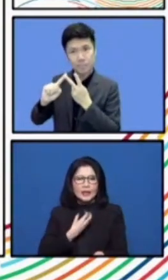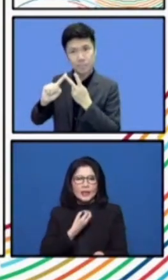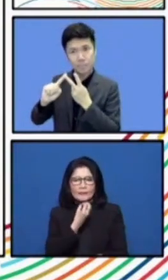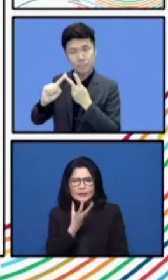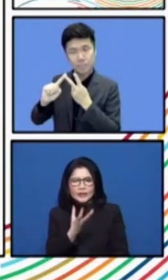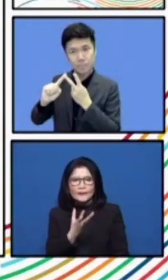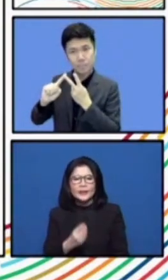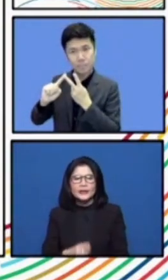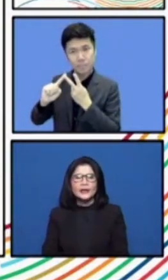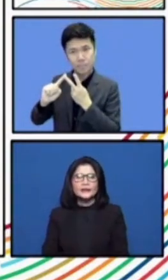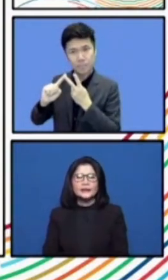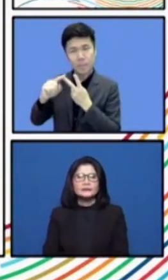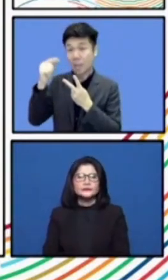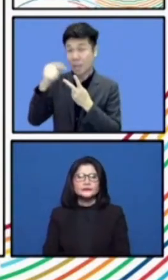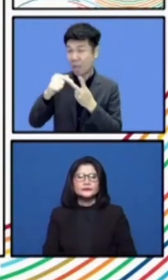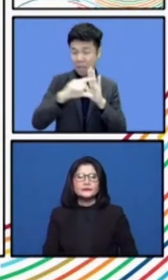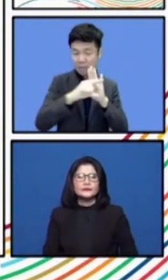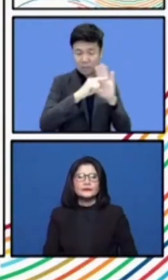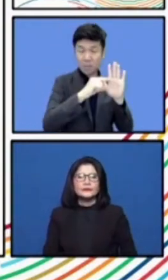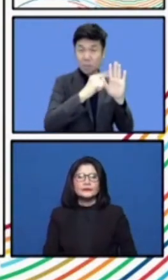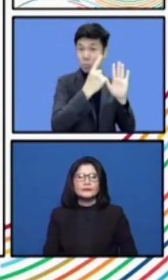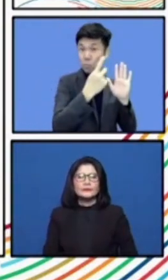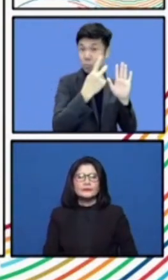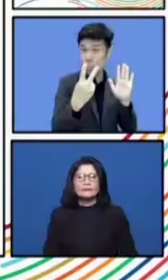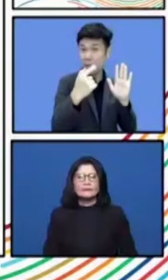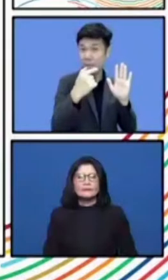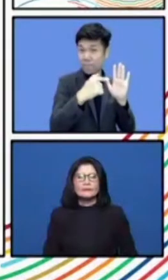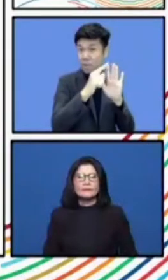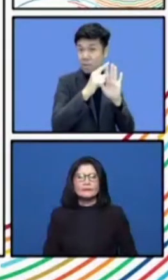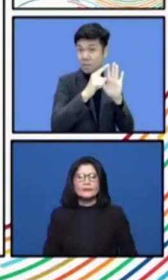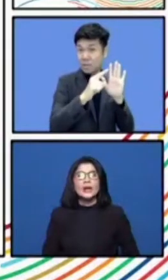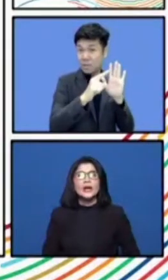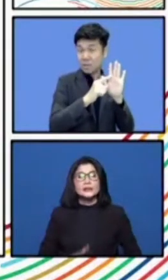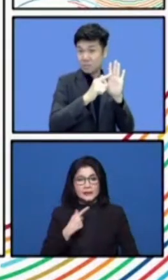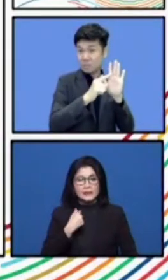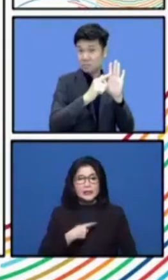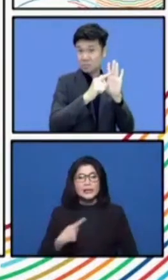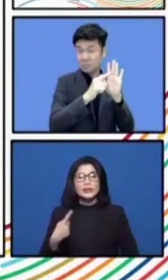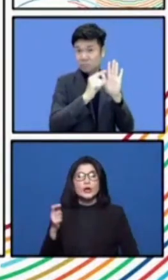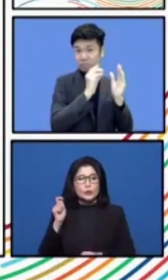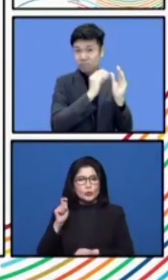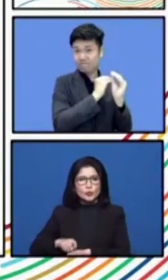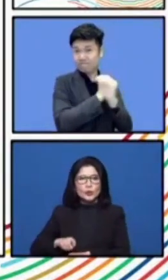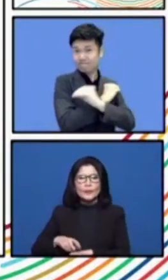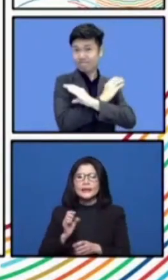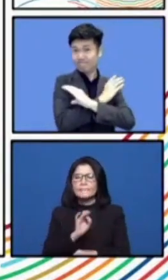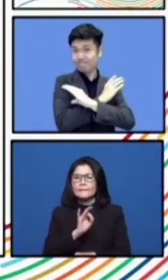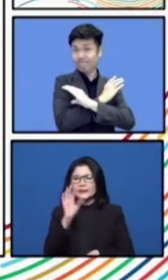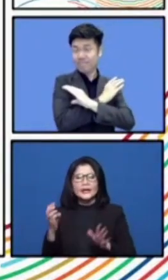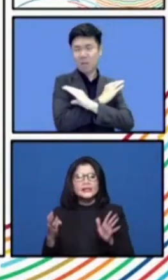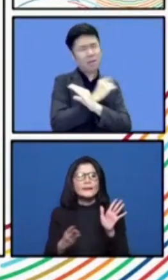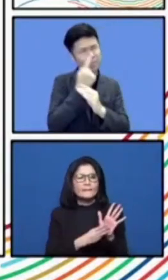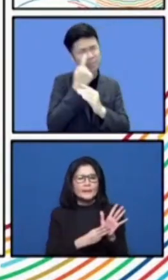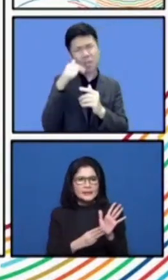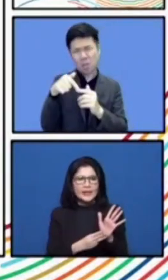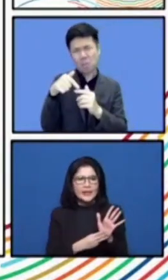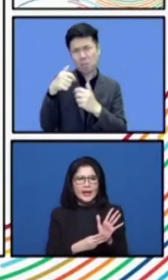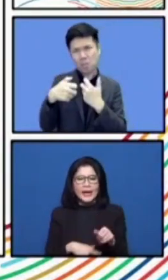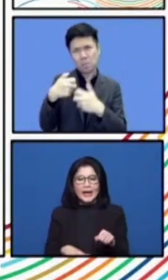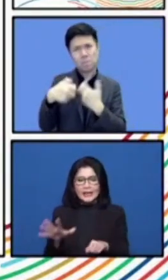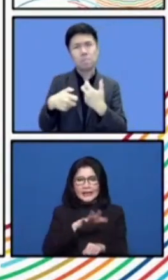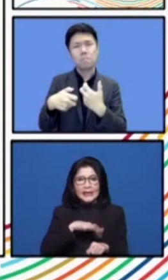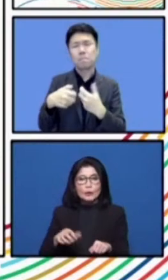in relation to article 12 and legal capacity there are serious issues across the region even in those countries which have amended their laws